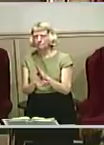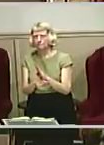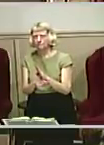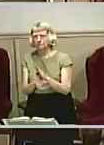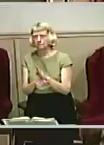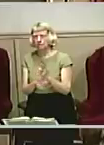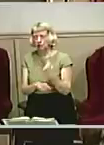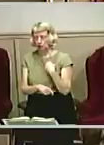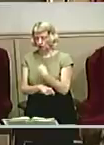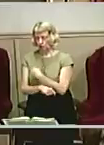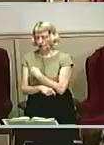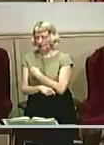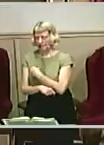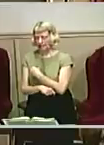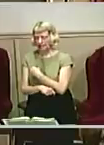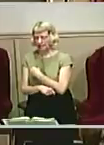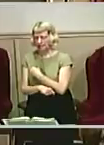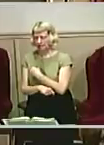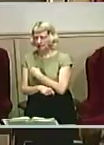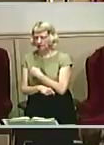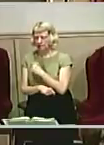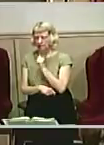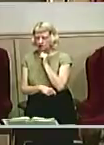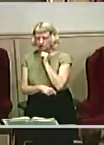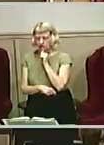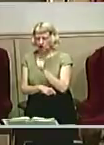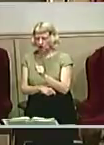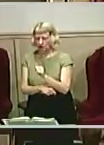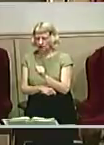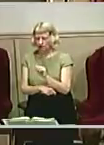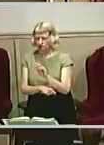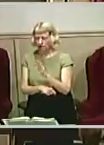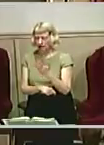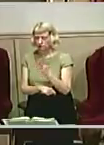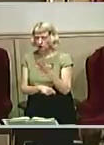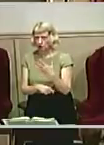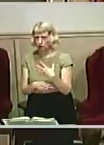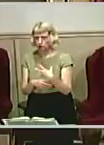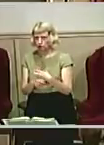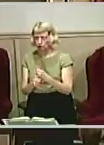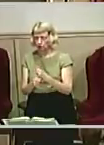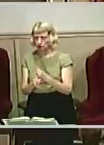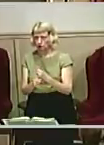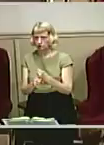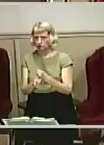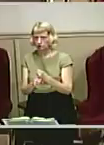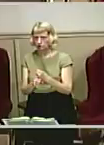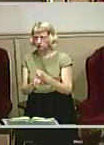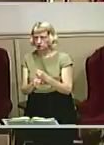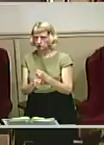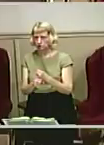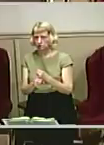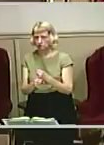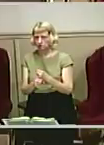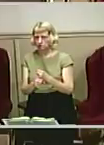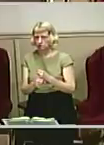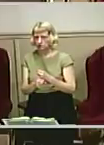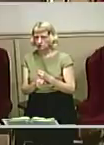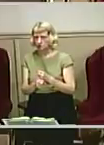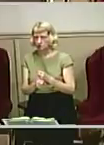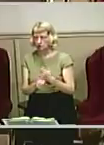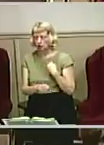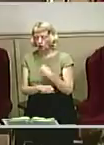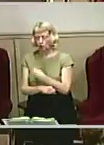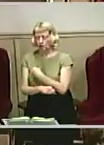And we were not $5 a month under-supported. Okay?